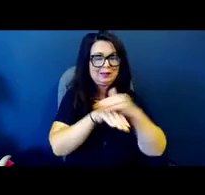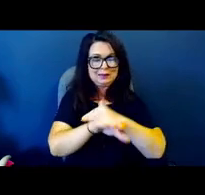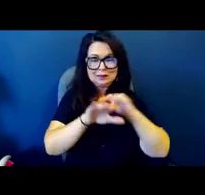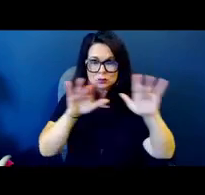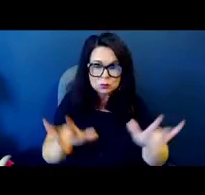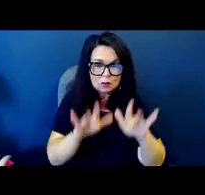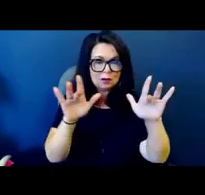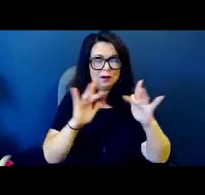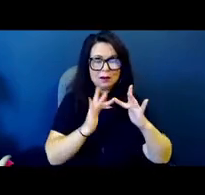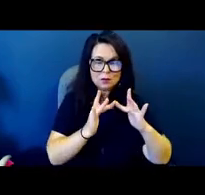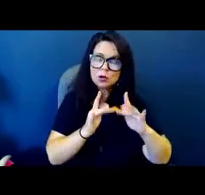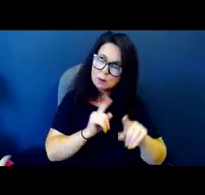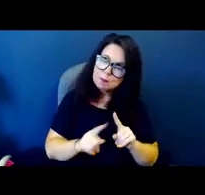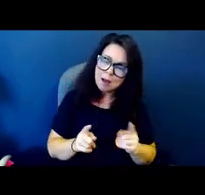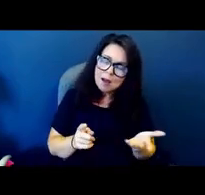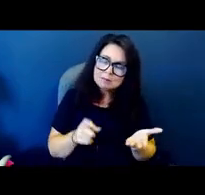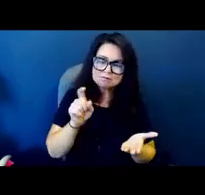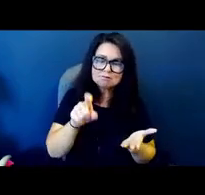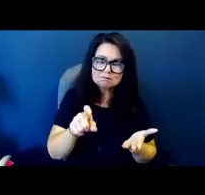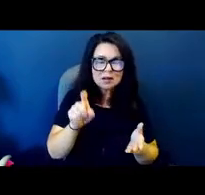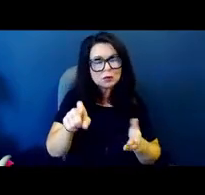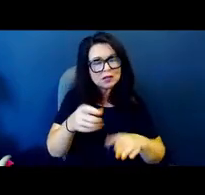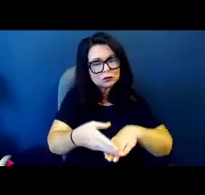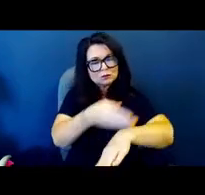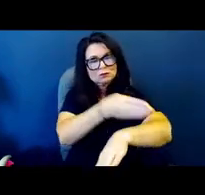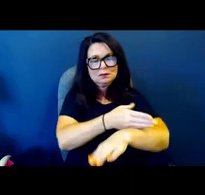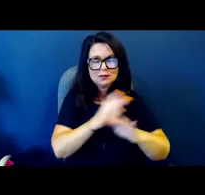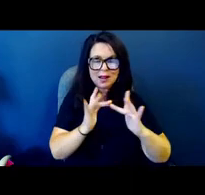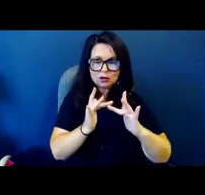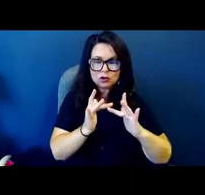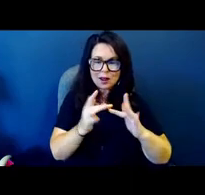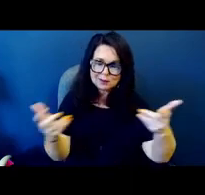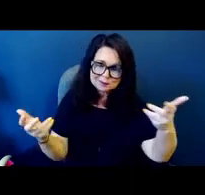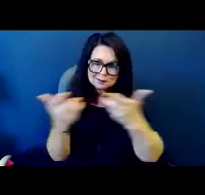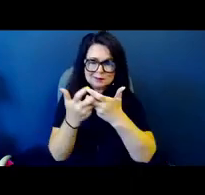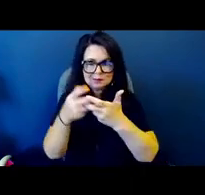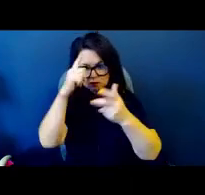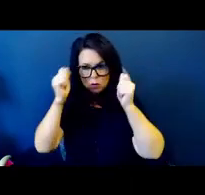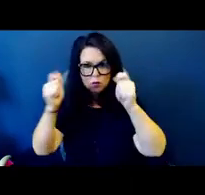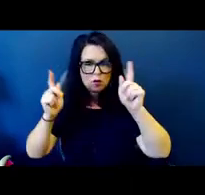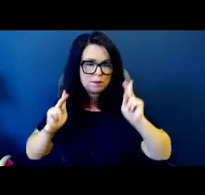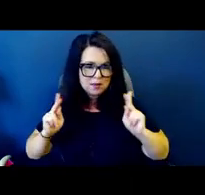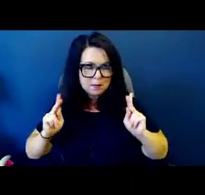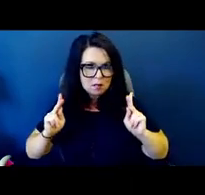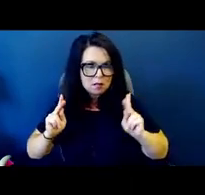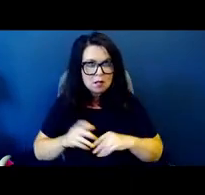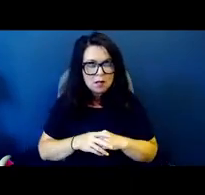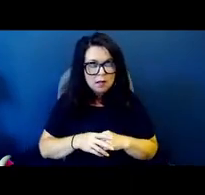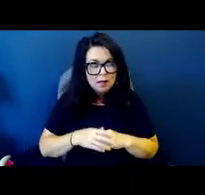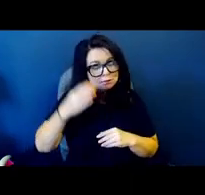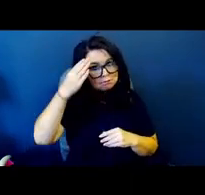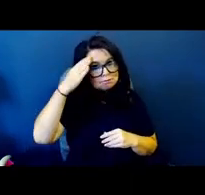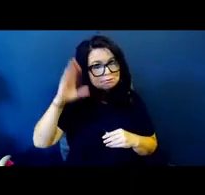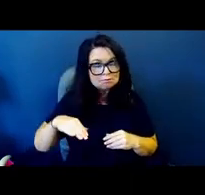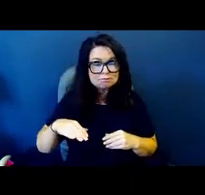make the internet more accessible to everybody. But for those of us and I know there are people that